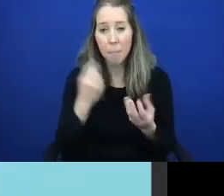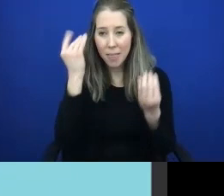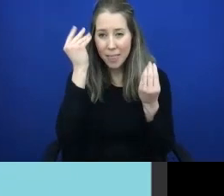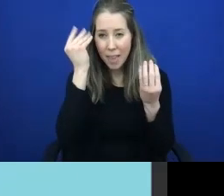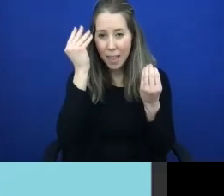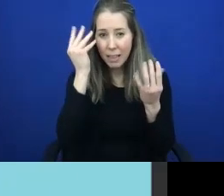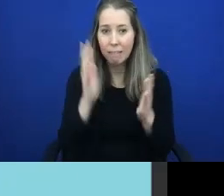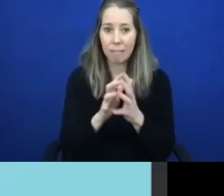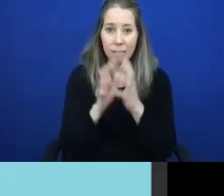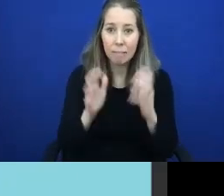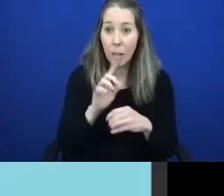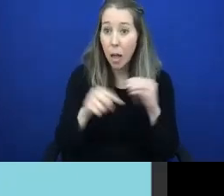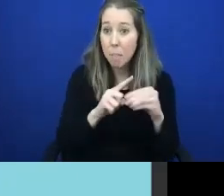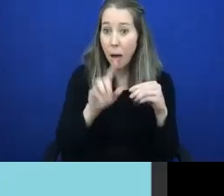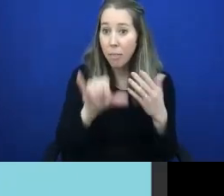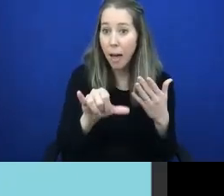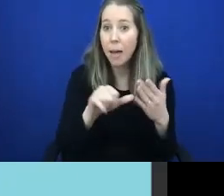about this a lot.